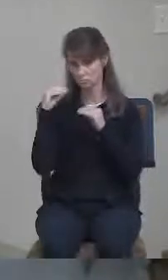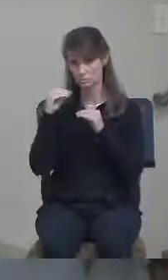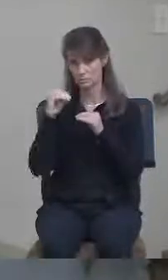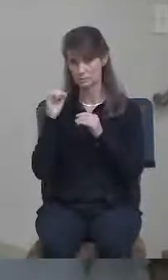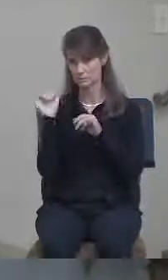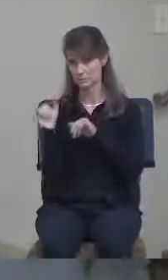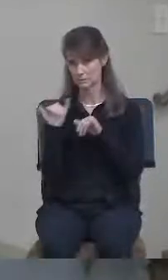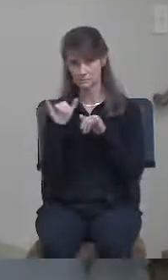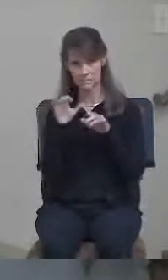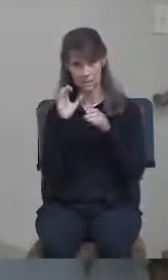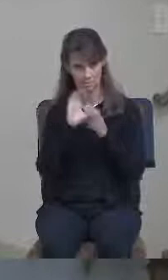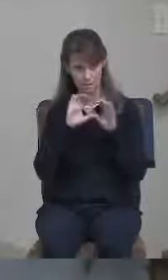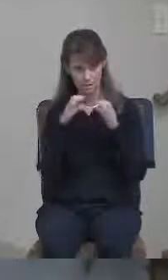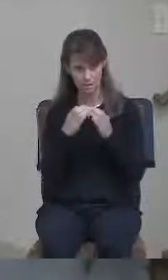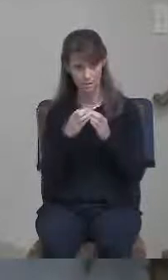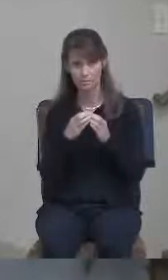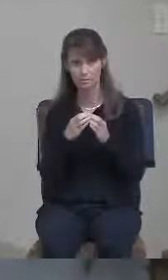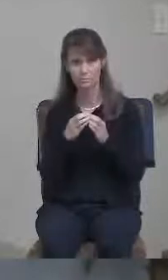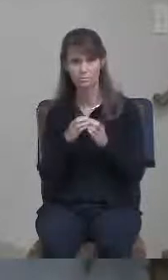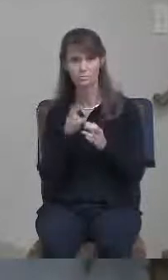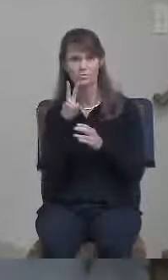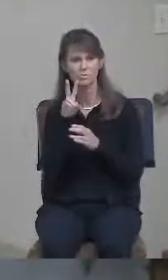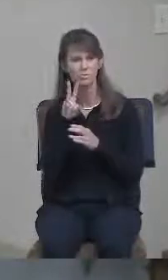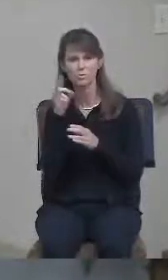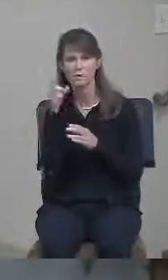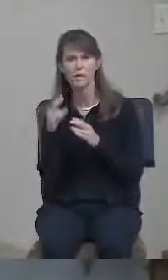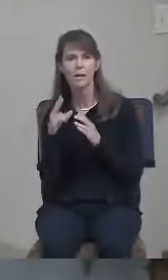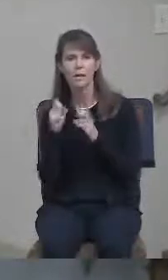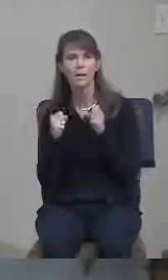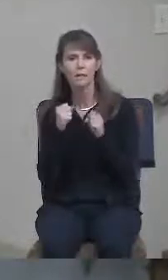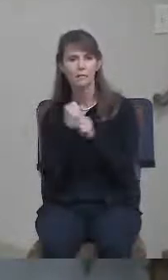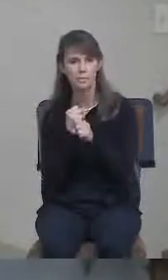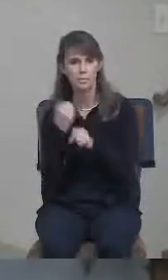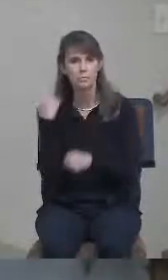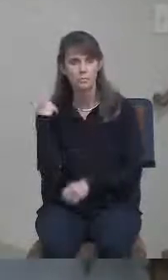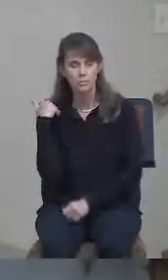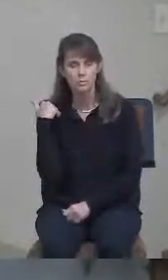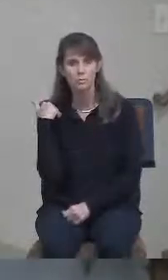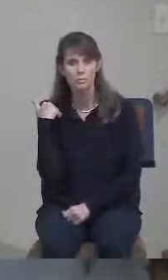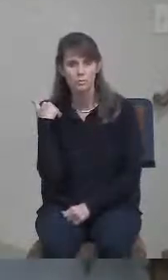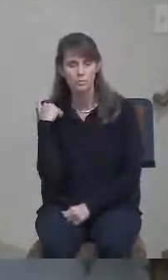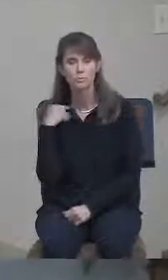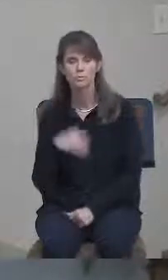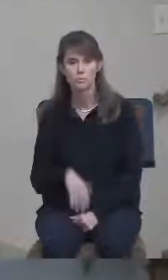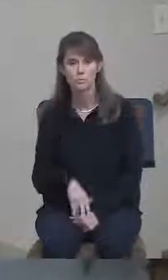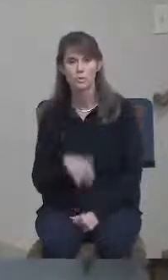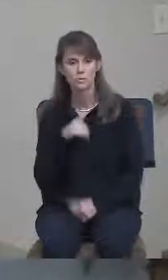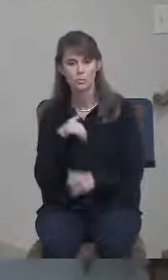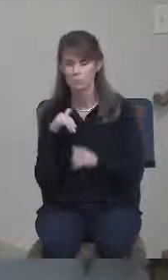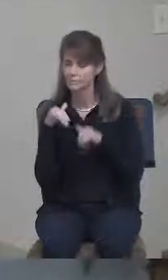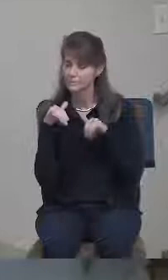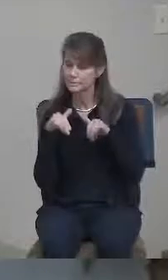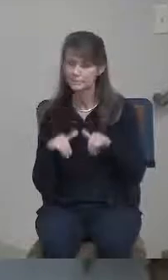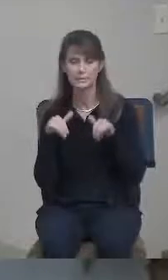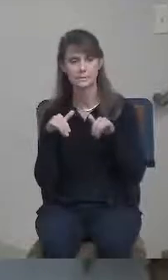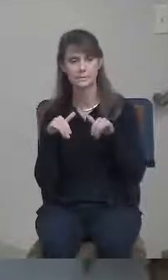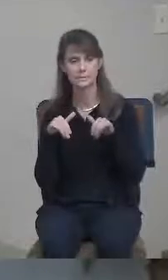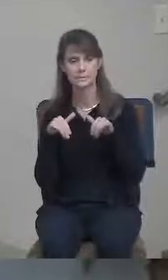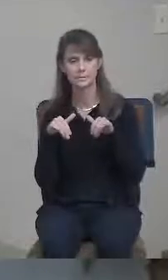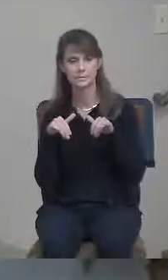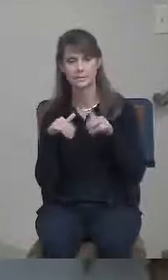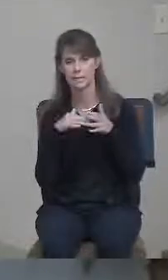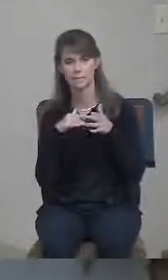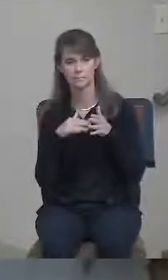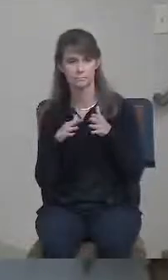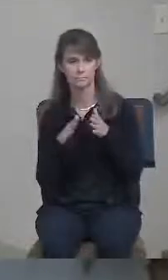ago here in a class, about 30 students in there. So it's going to be the same material as I covered then.